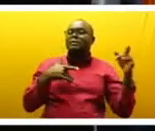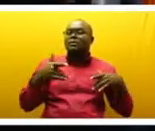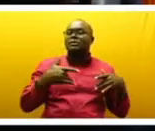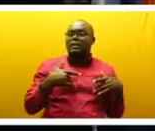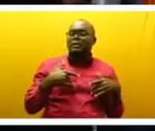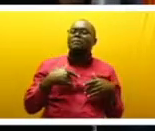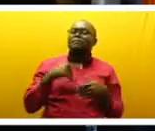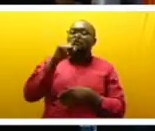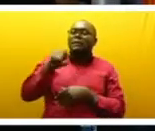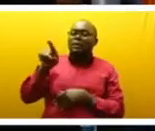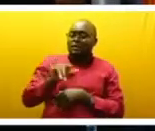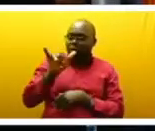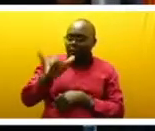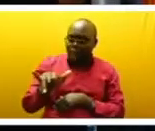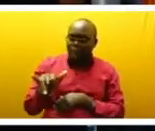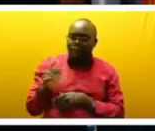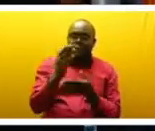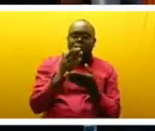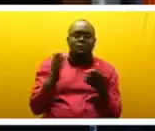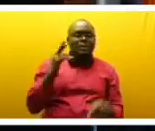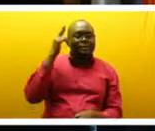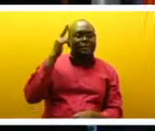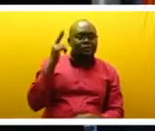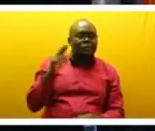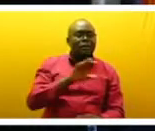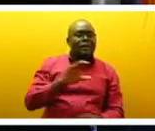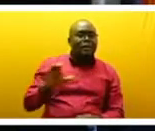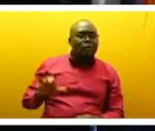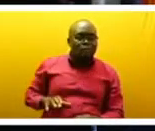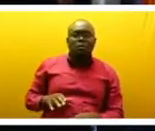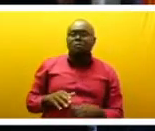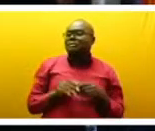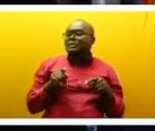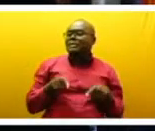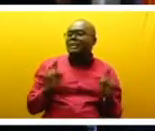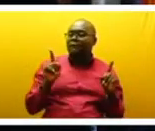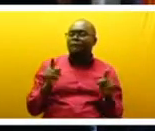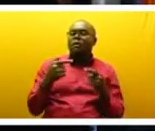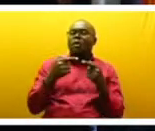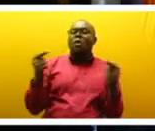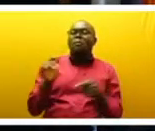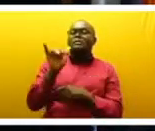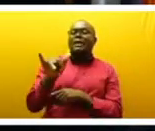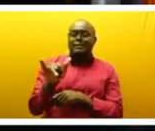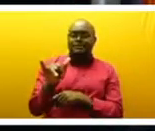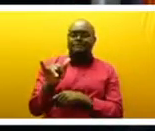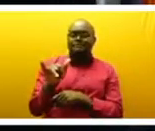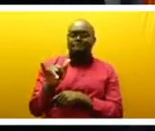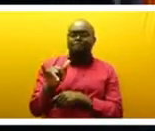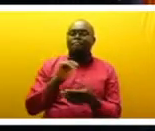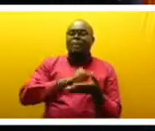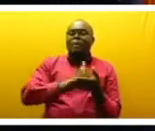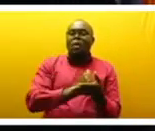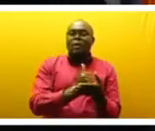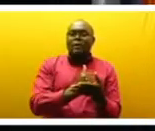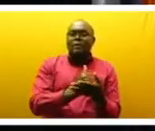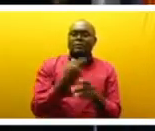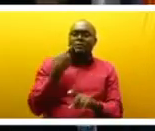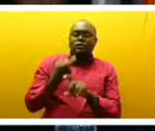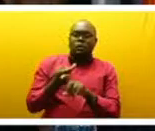out. For some reason, the Commission strenuously opposed this audit tool.